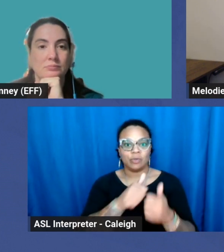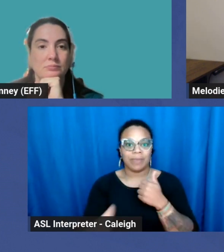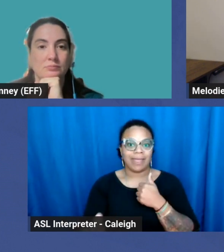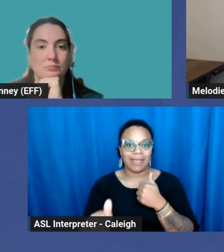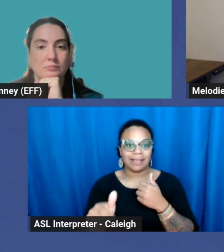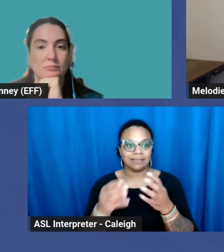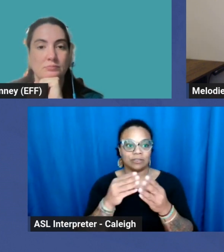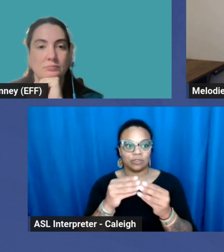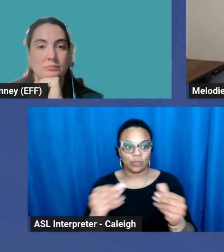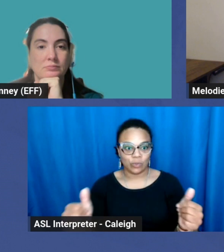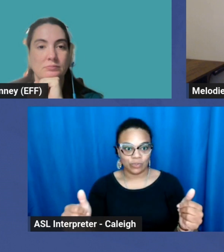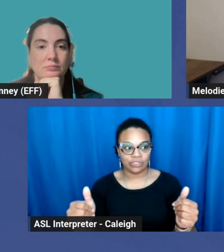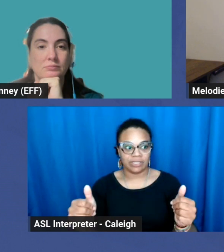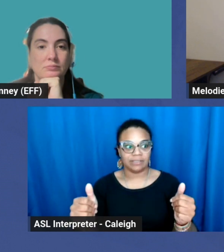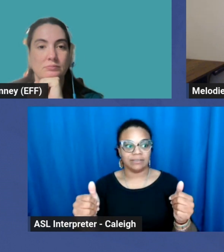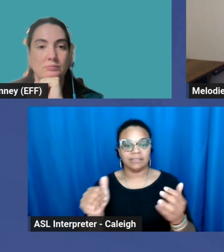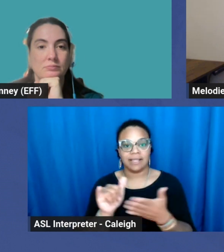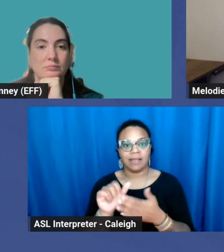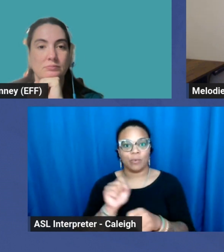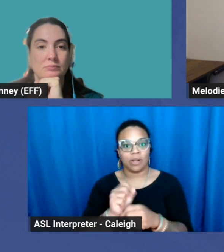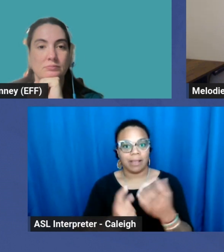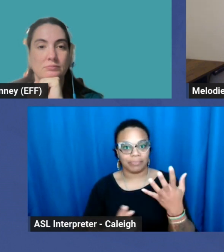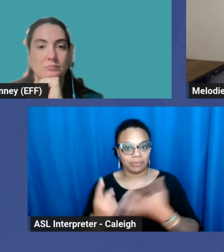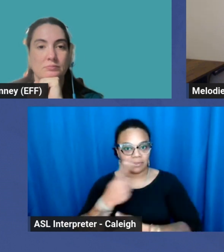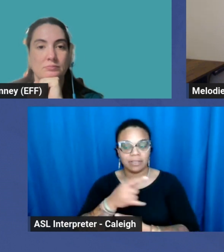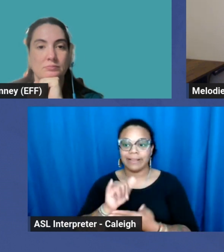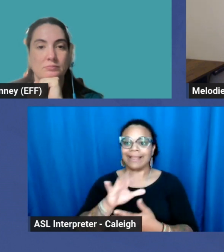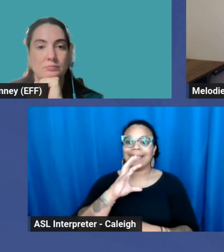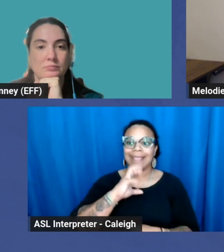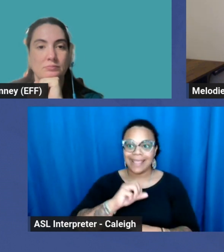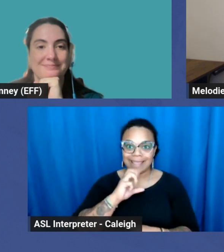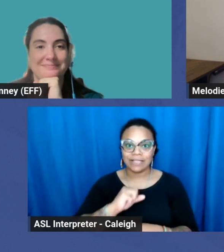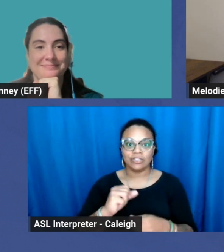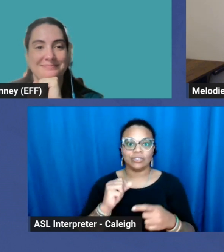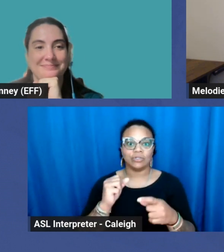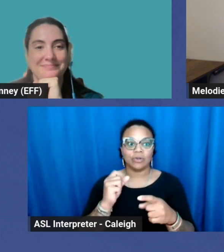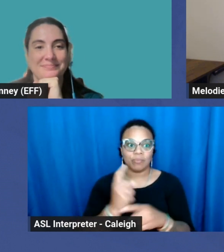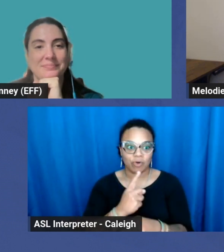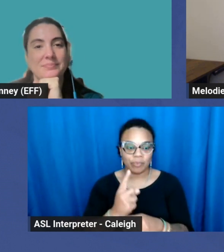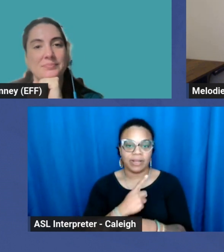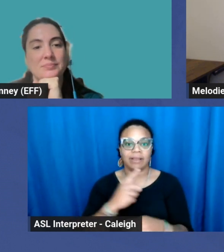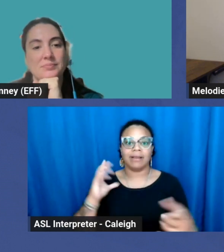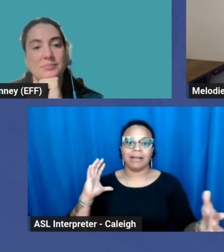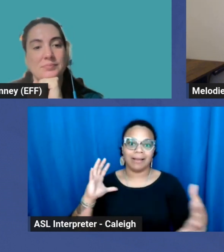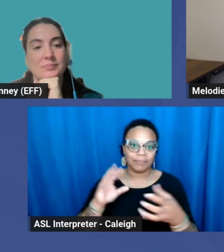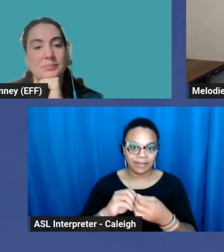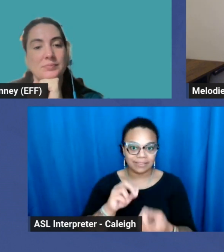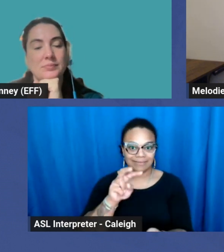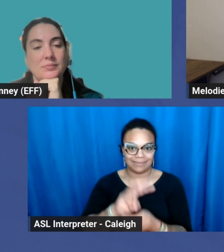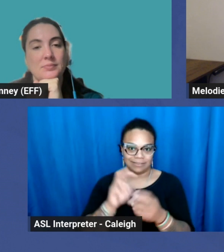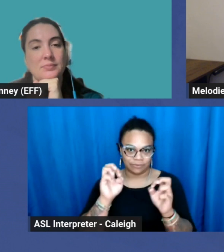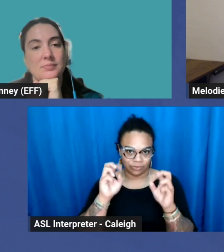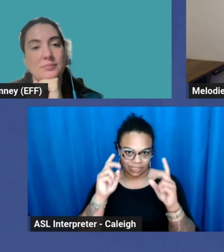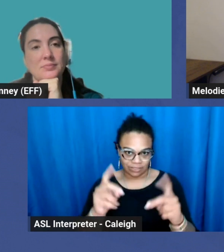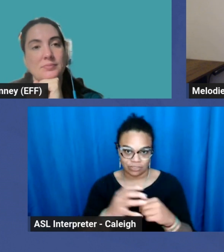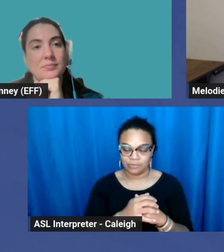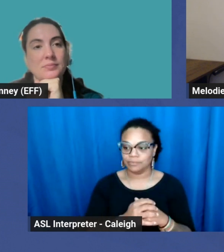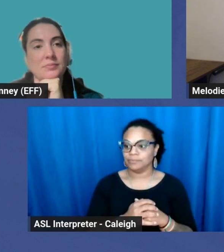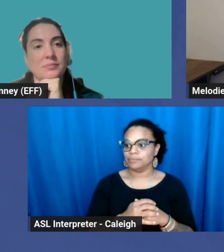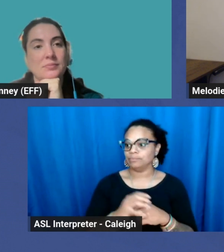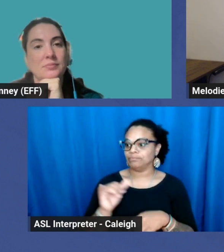Like age-appropriate, comprehensive sex education, right? We need